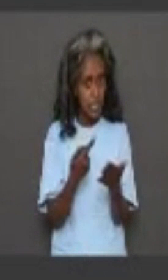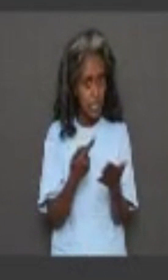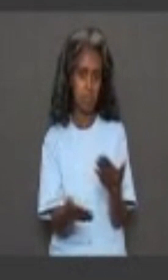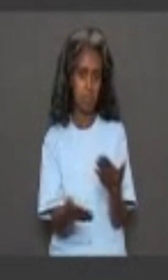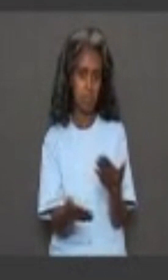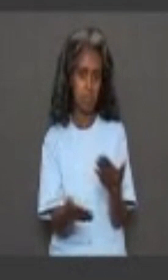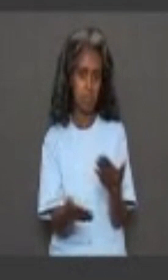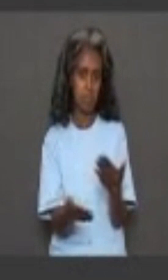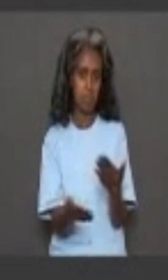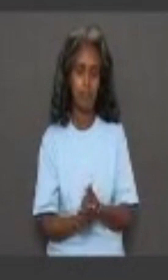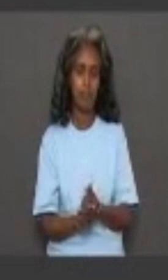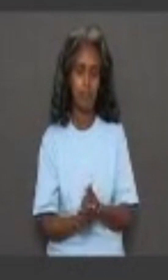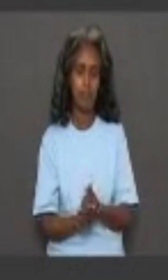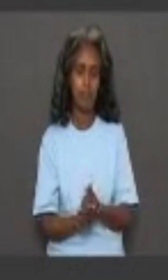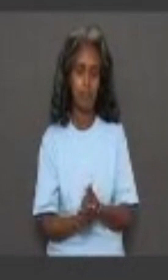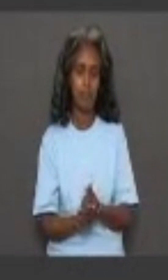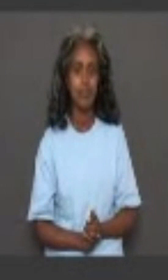be easy.